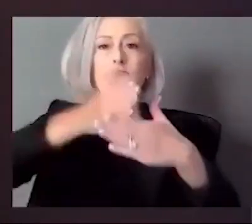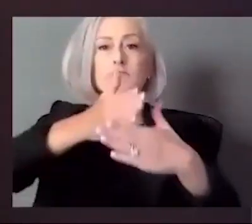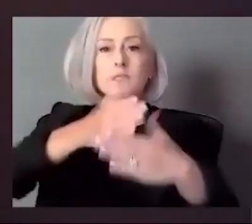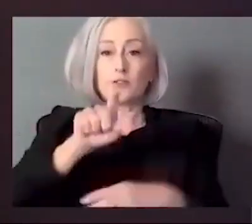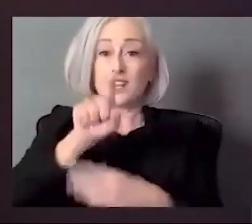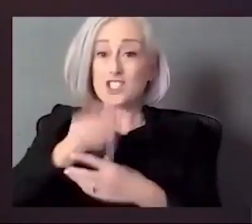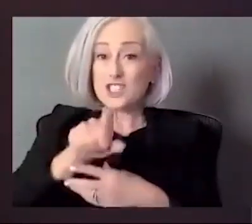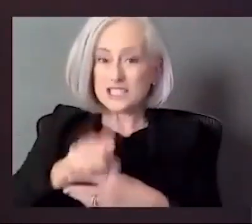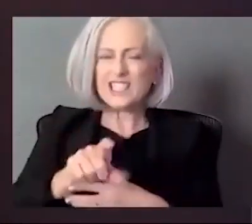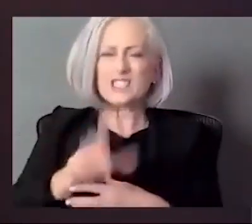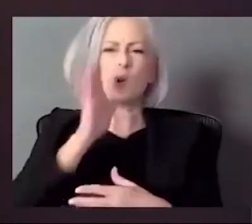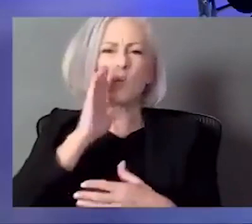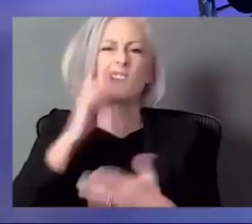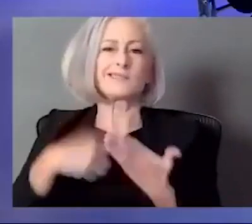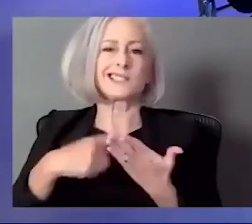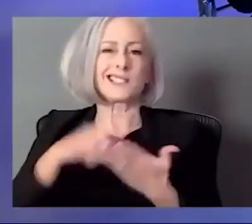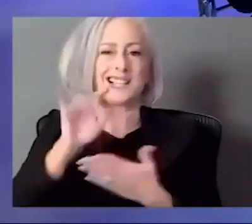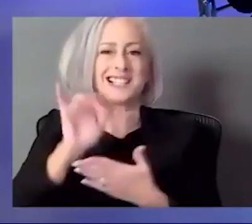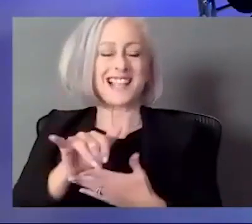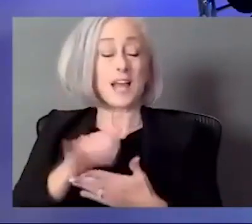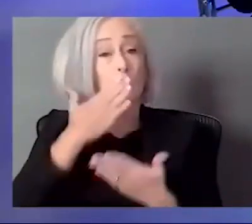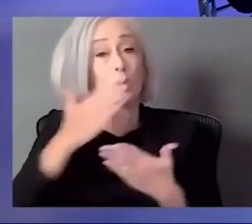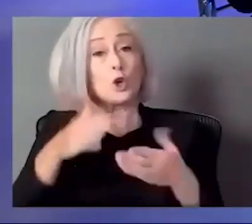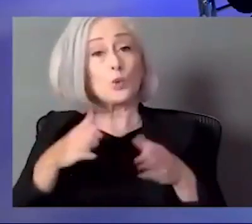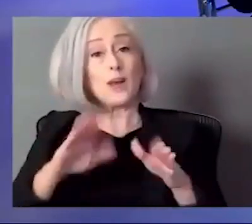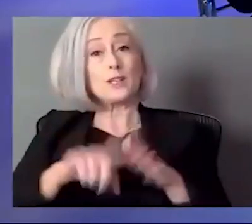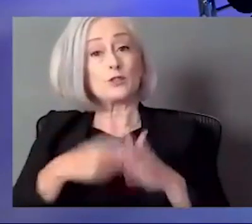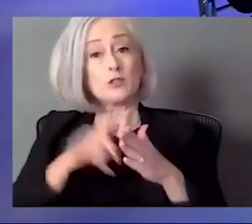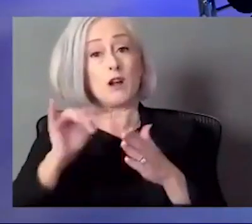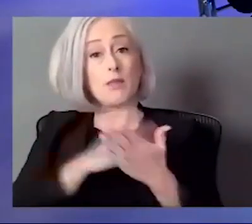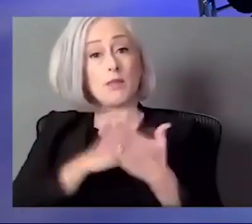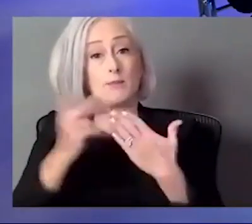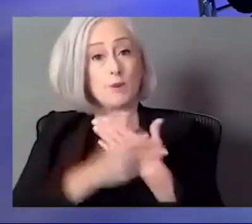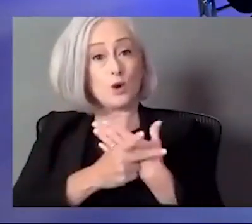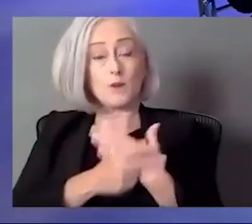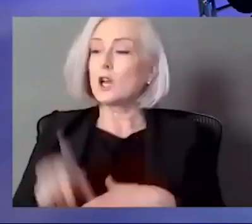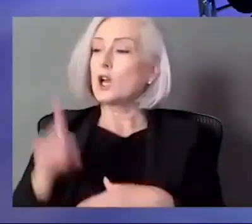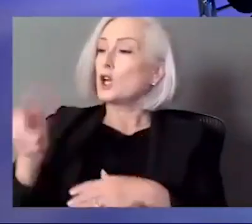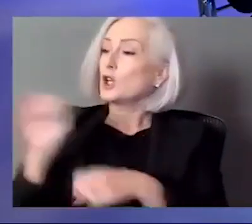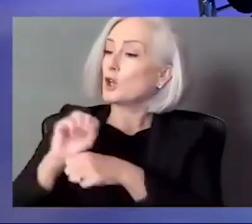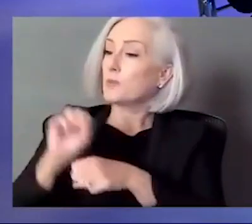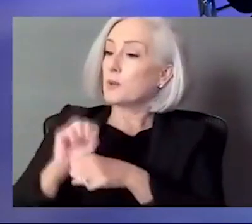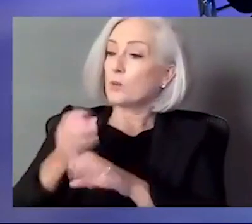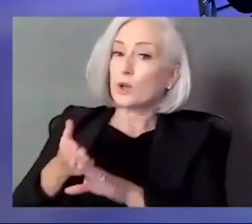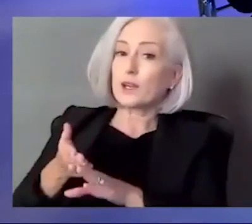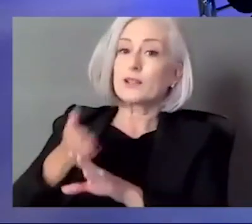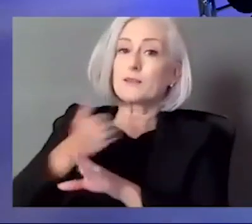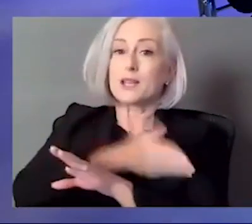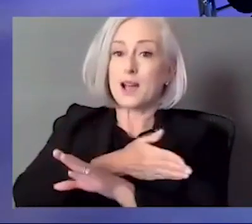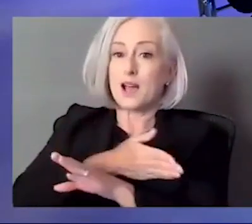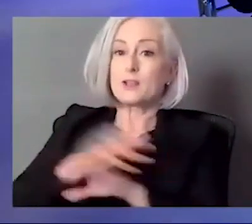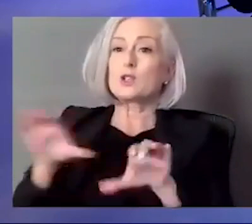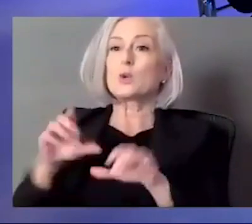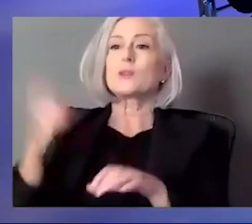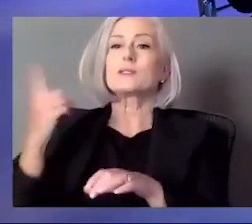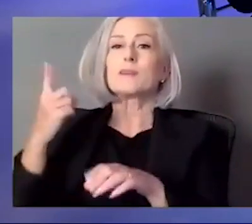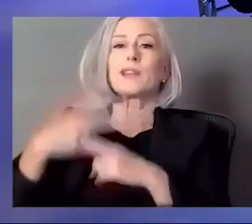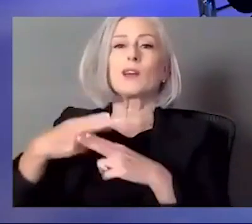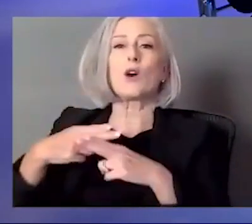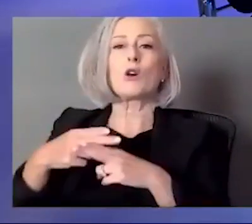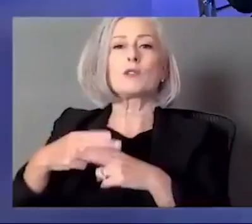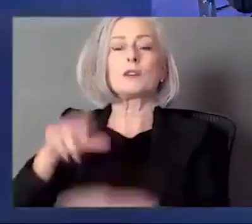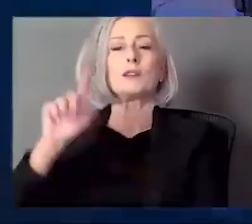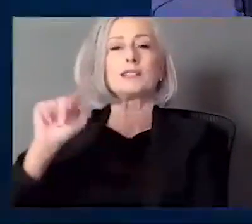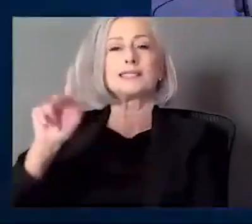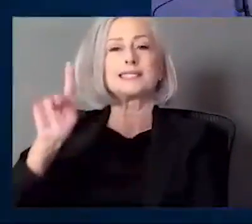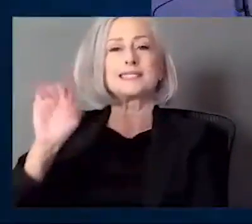be a good way to kick it off. It will be. Now, you've been working behind the scenes throughout this pandemic, hosting an internal show we call Take 10, where we keep nearly